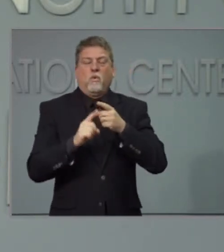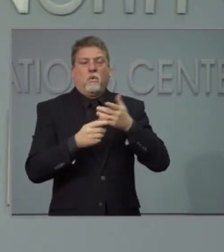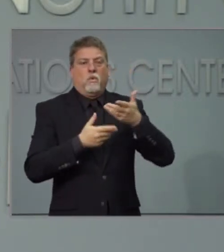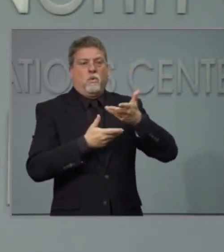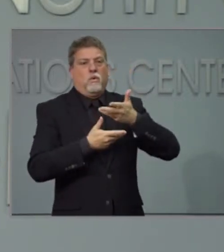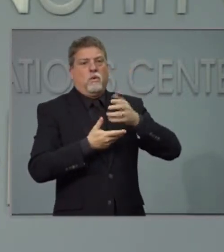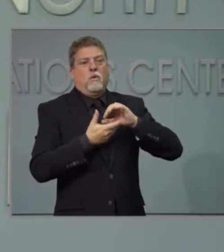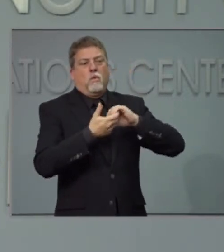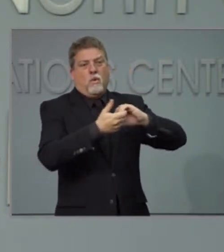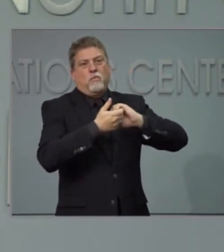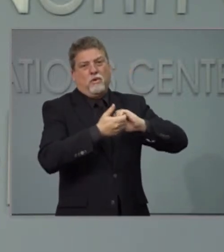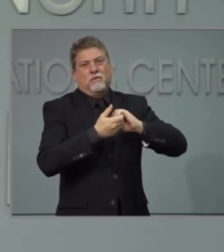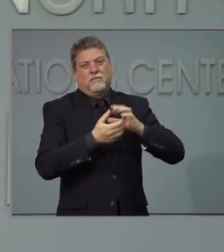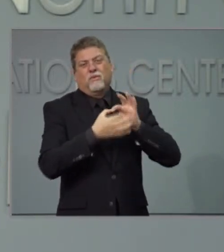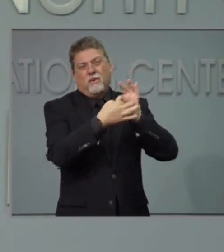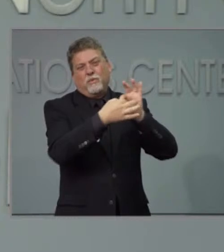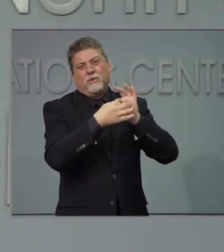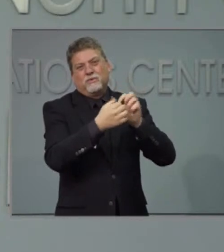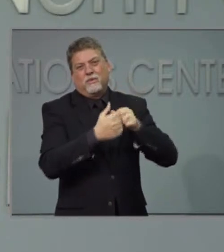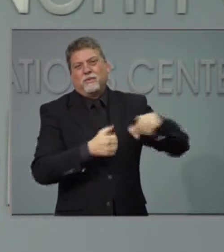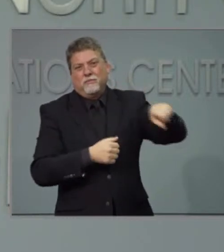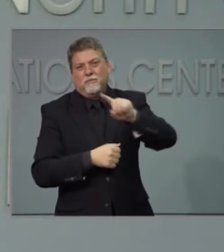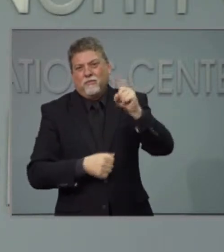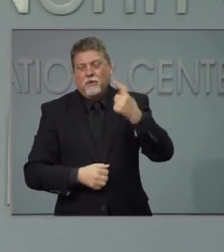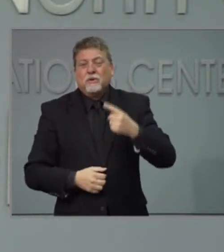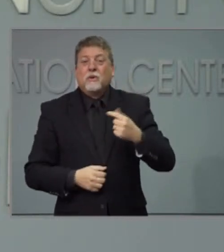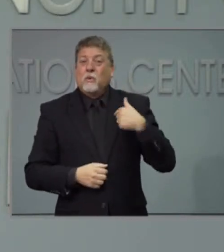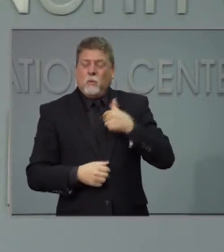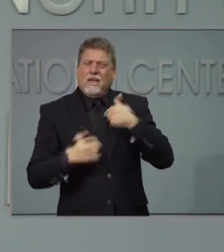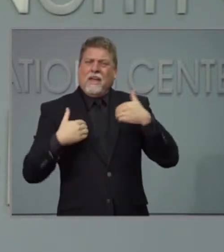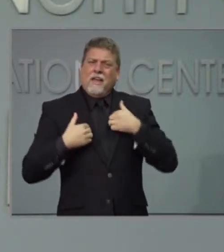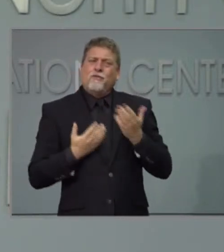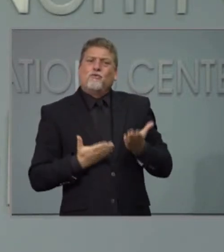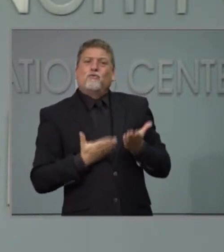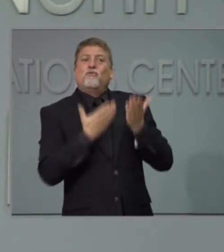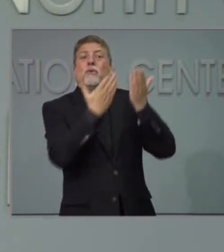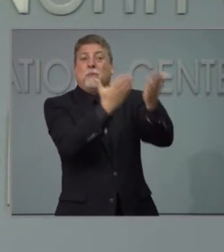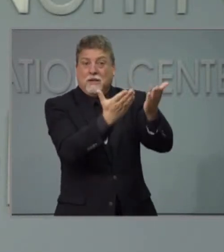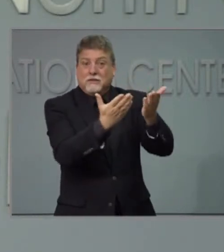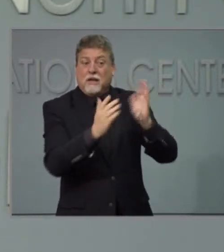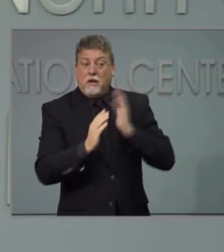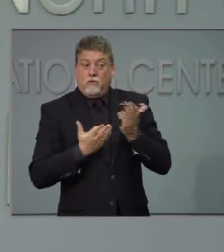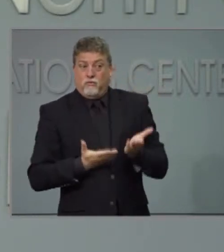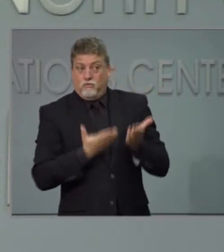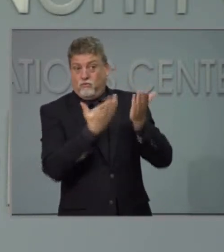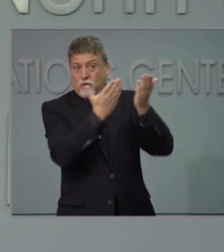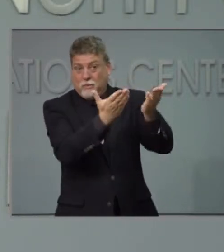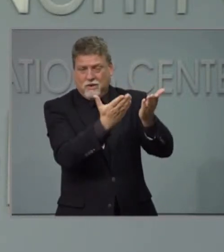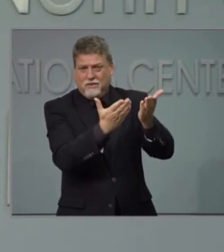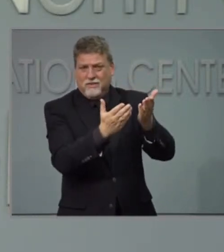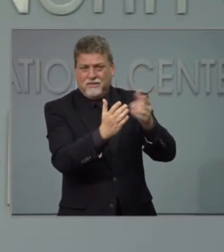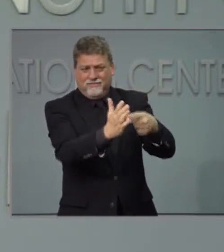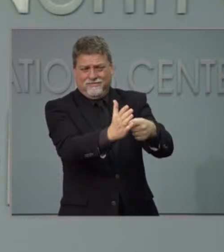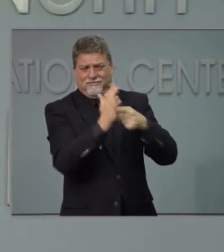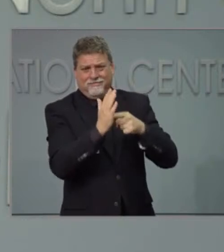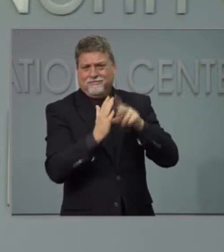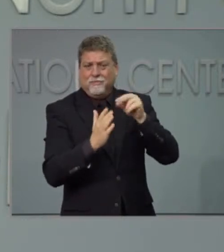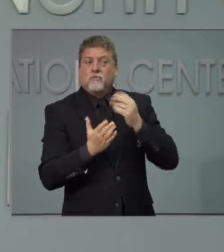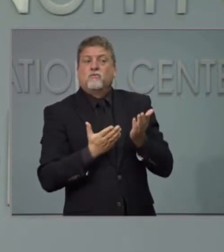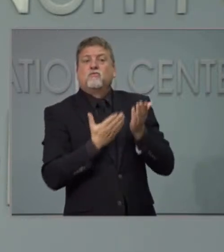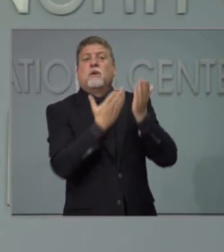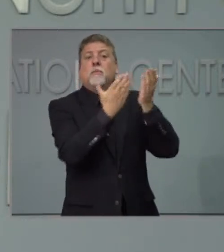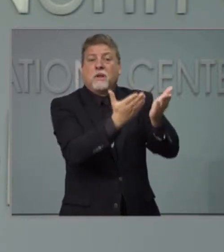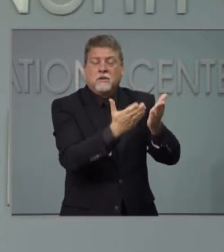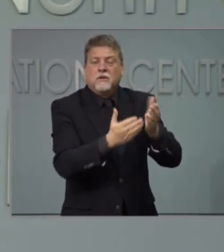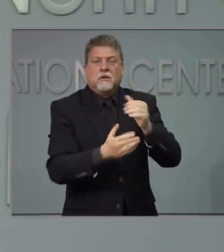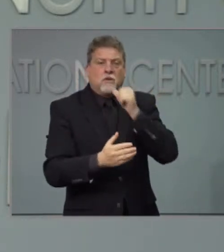spreads with the recommendations that we have in place now. And right now, those recommendations don't include travel restrictions,